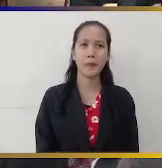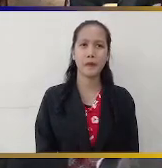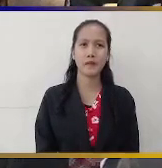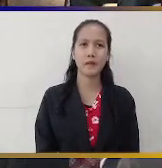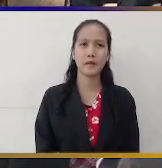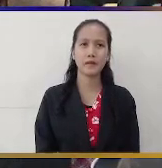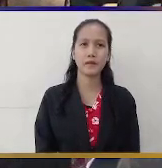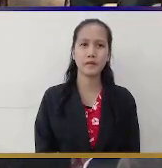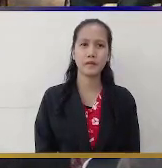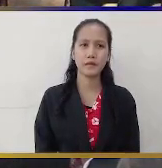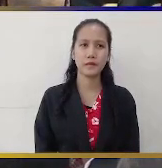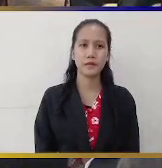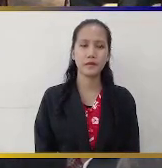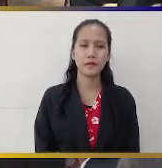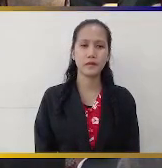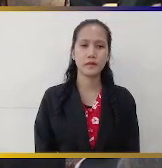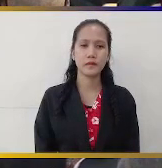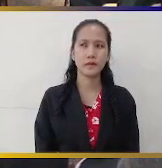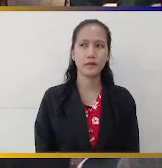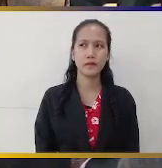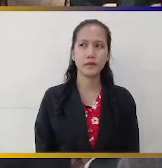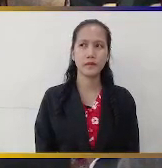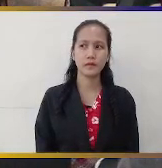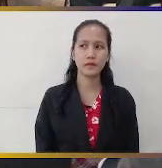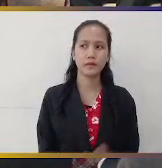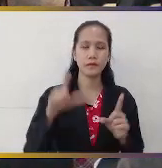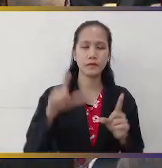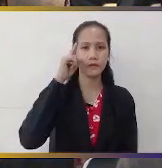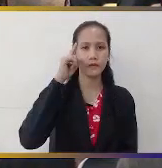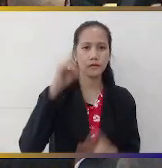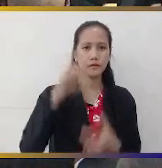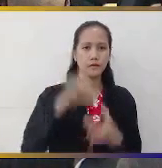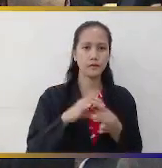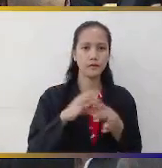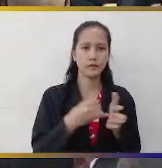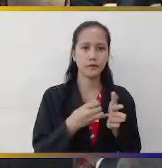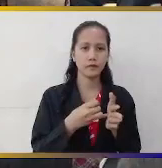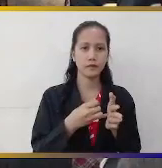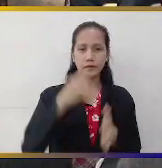Behold and meditate on this.